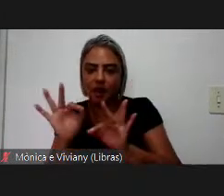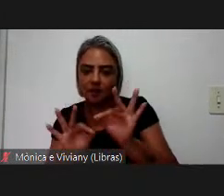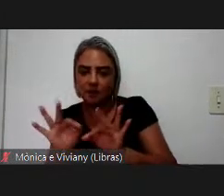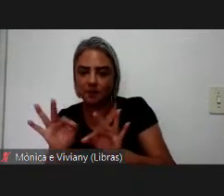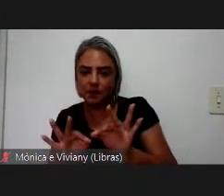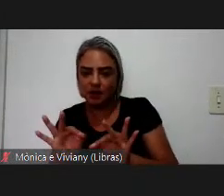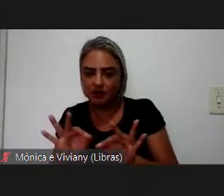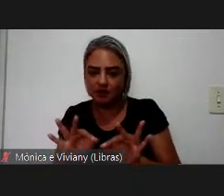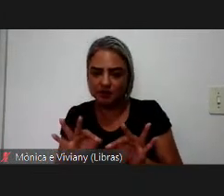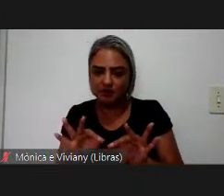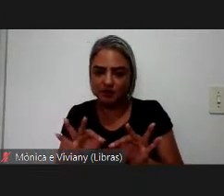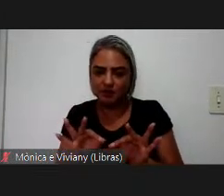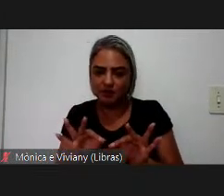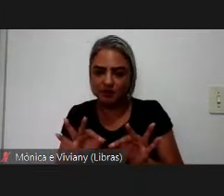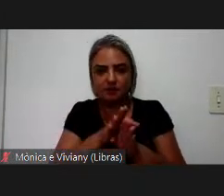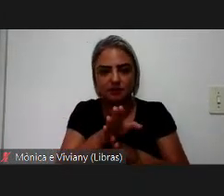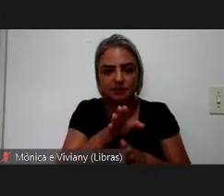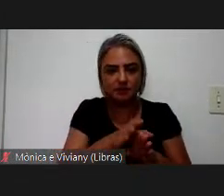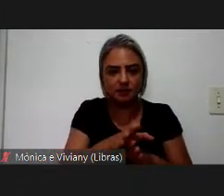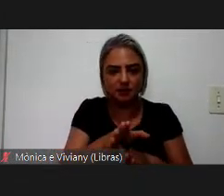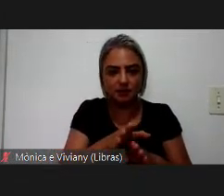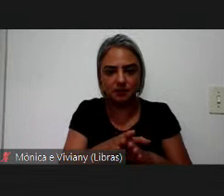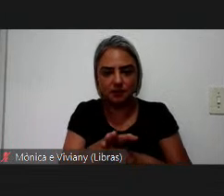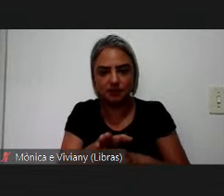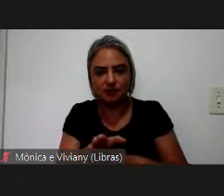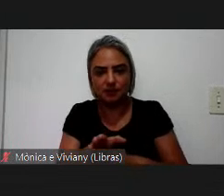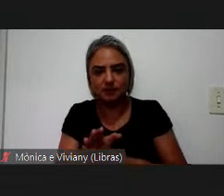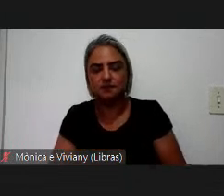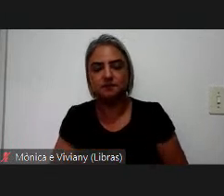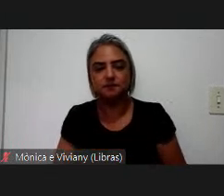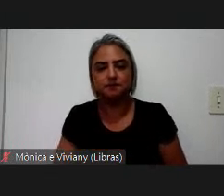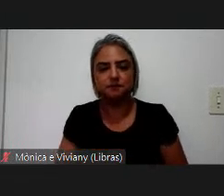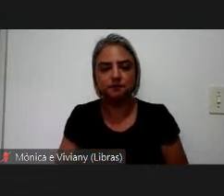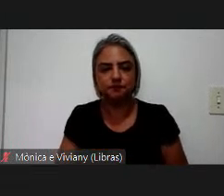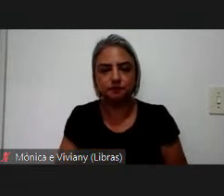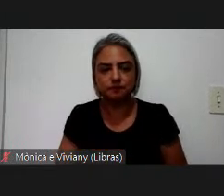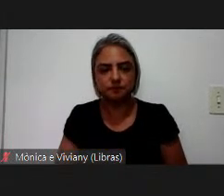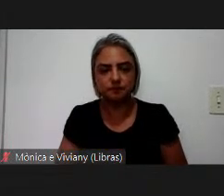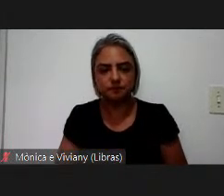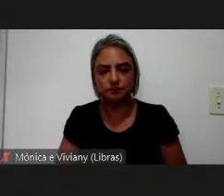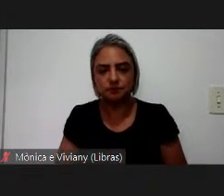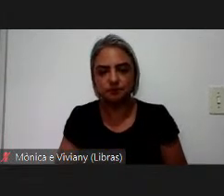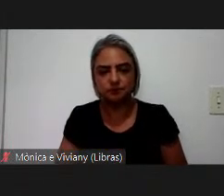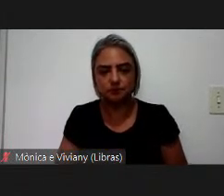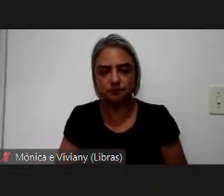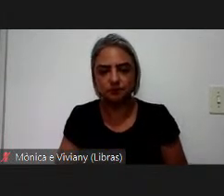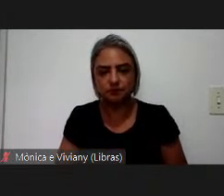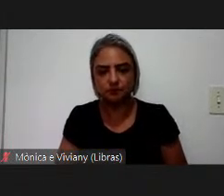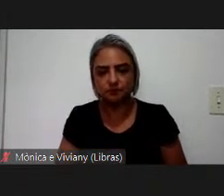of people that contribute of the elaboration of the recommendations.